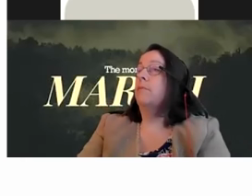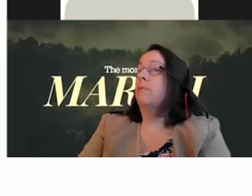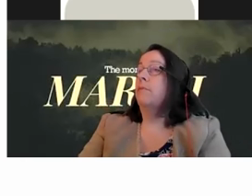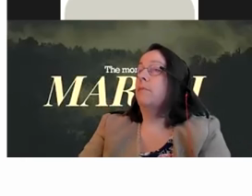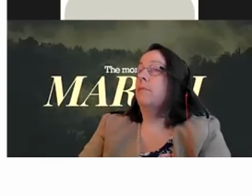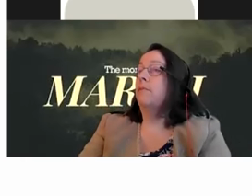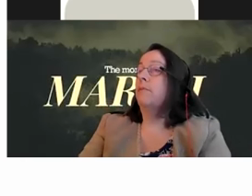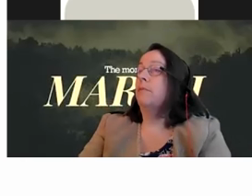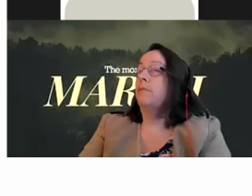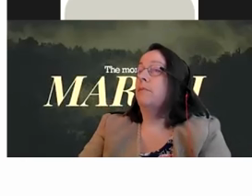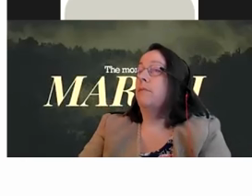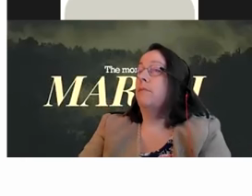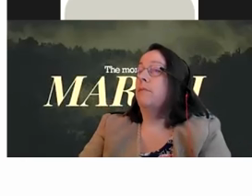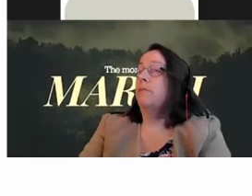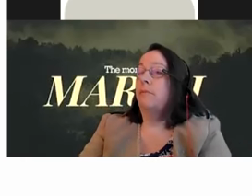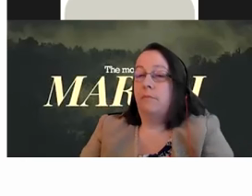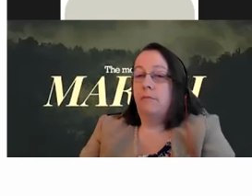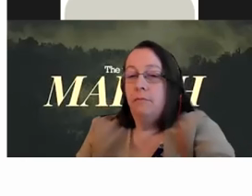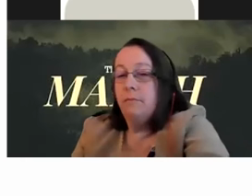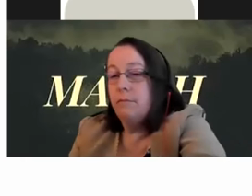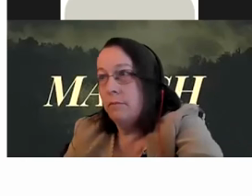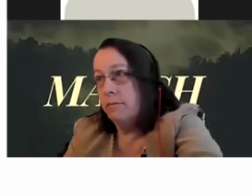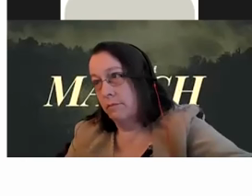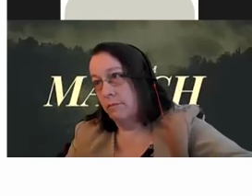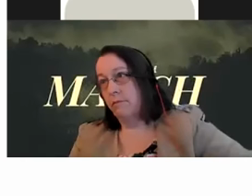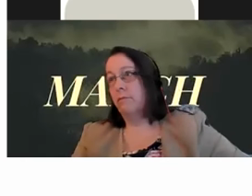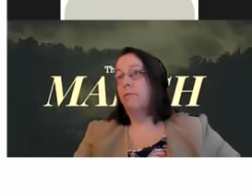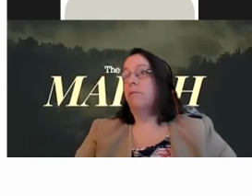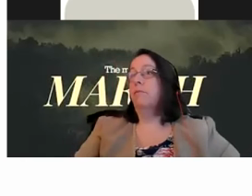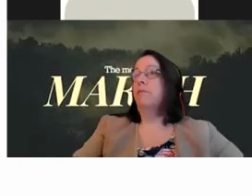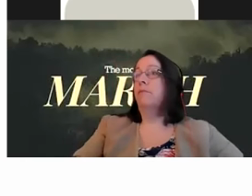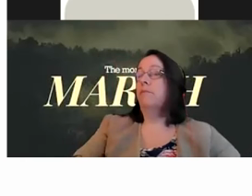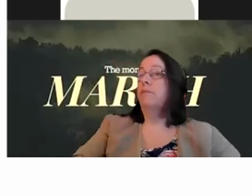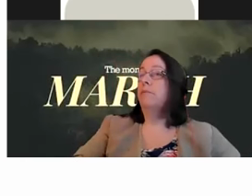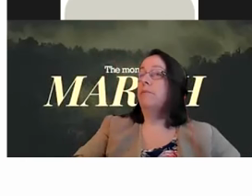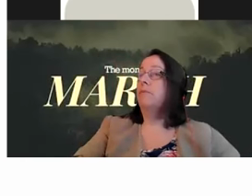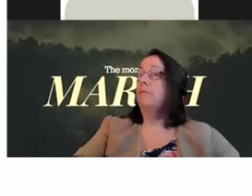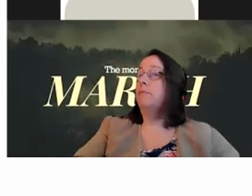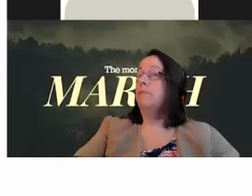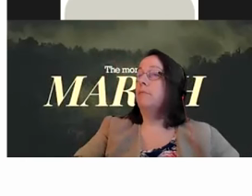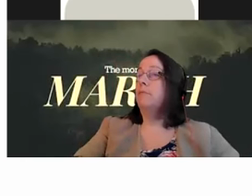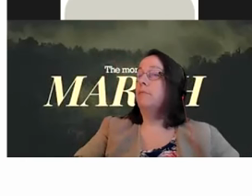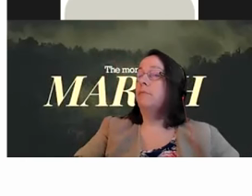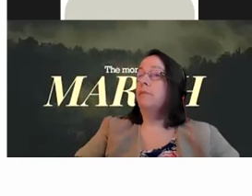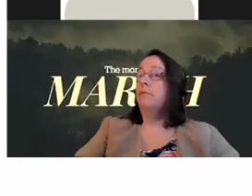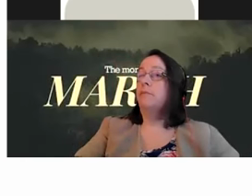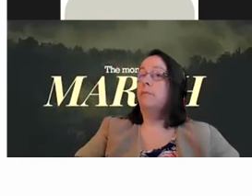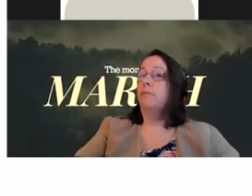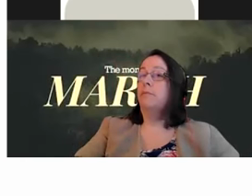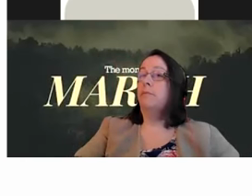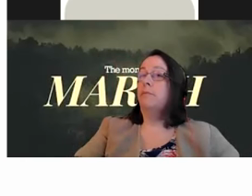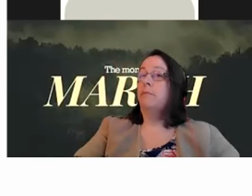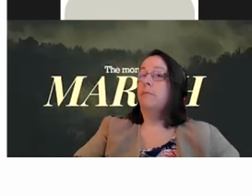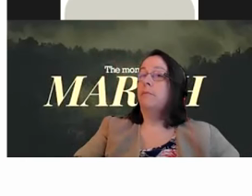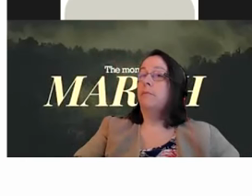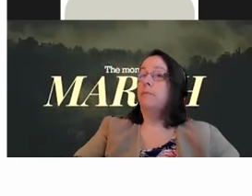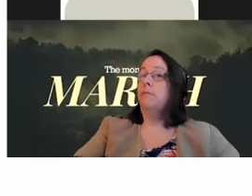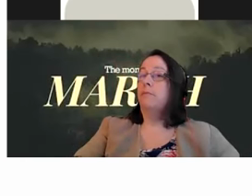the offices are set up for comfort and acoustics. The sounds are warm. Staff asks how I'm doing and they actually